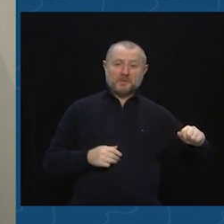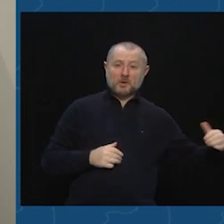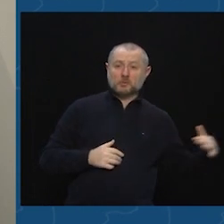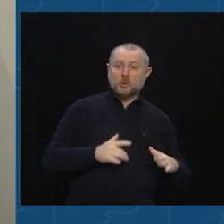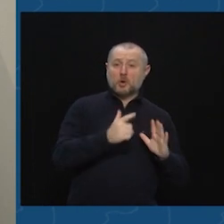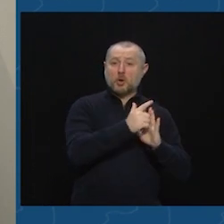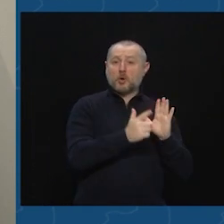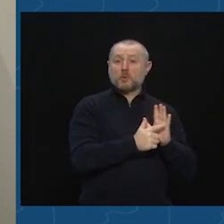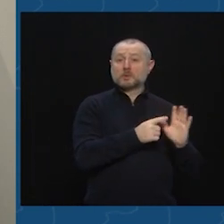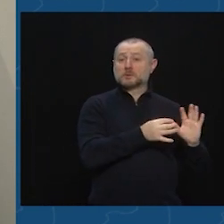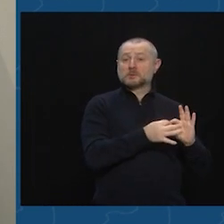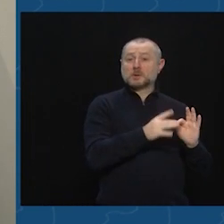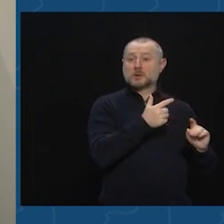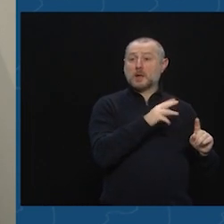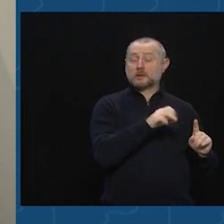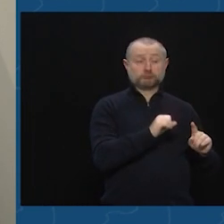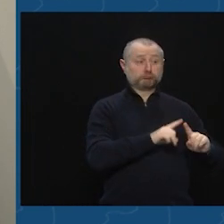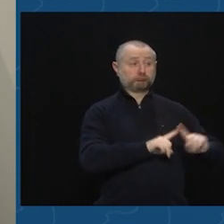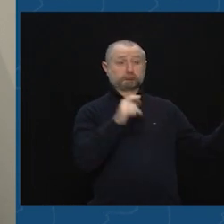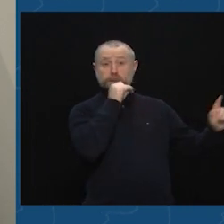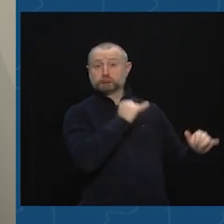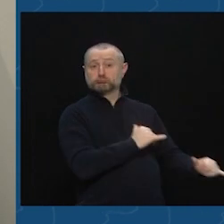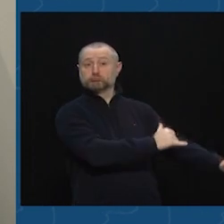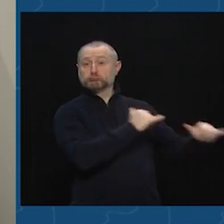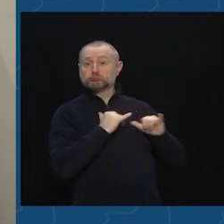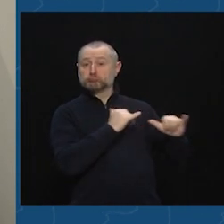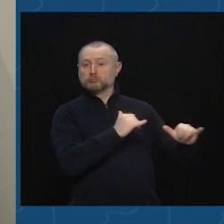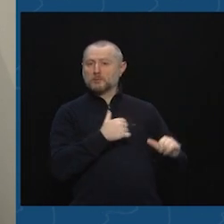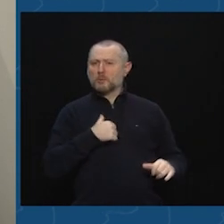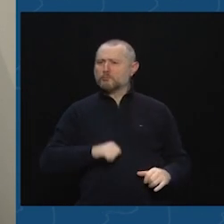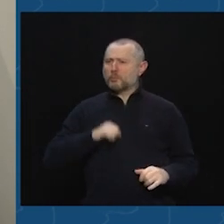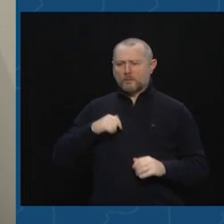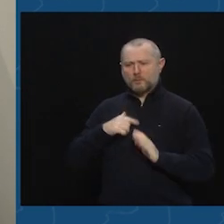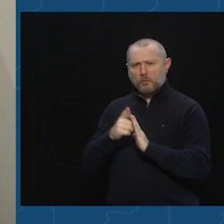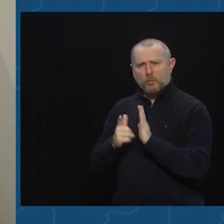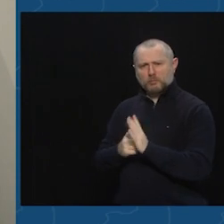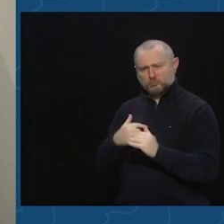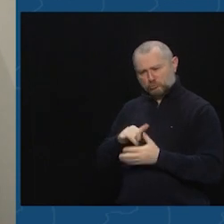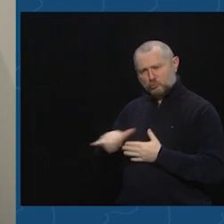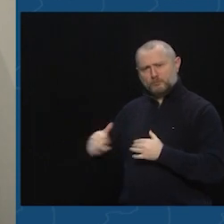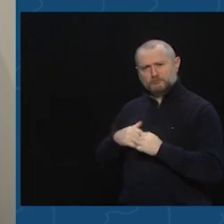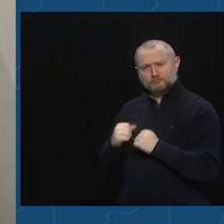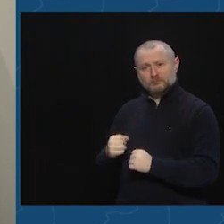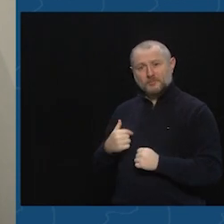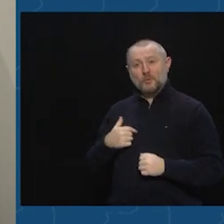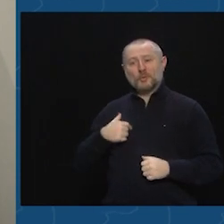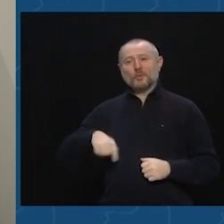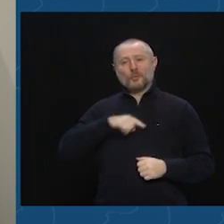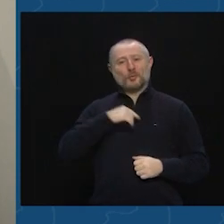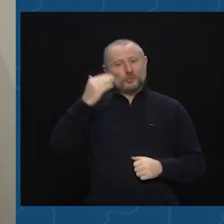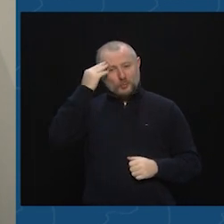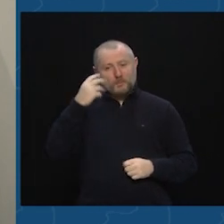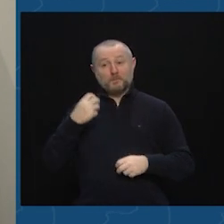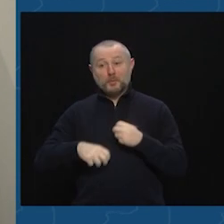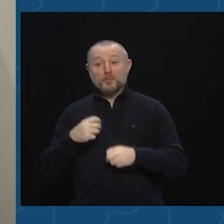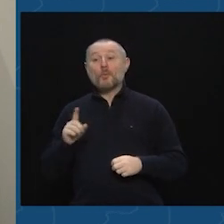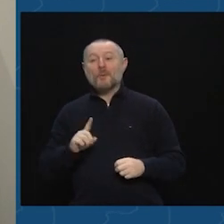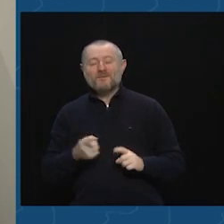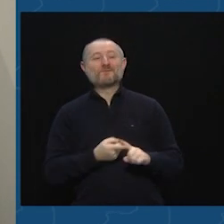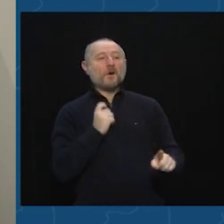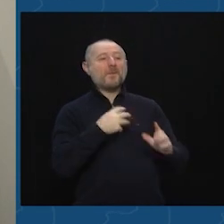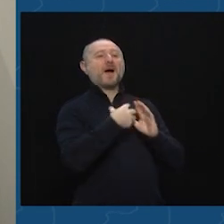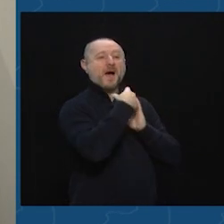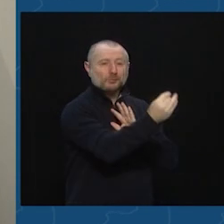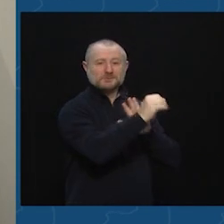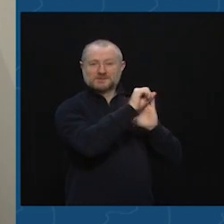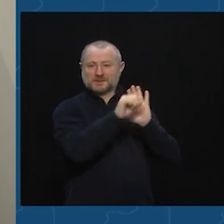have here in the state of New York. And that's why we know that our problem is being caused from out-of-state guns. So when we have the opportunity to have